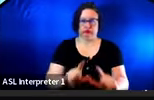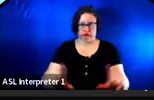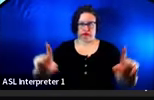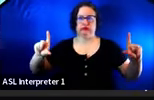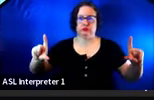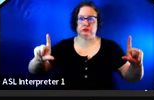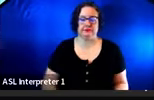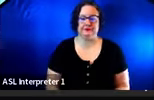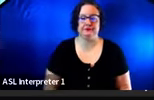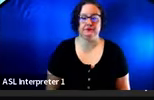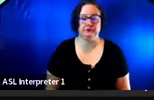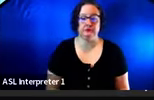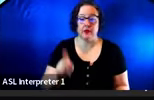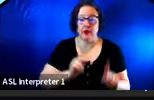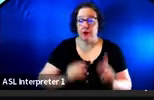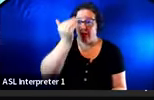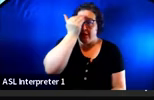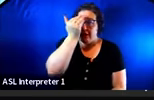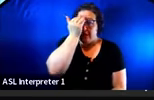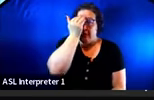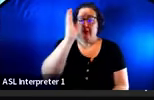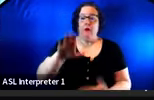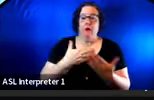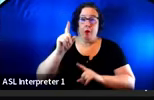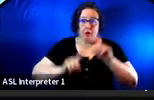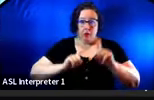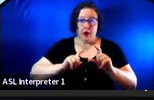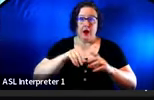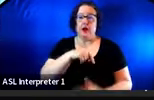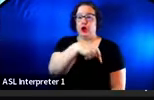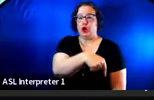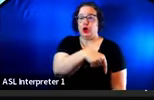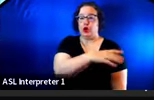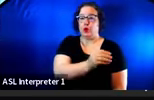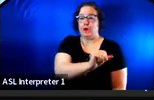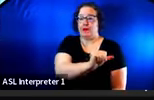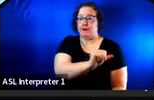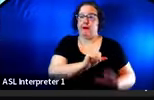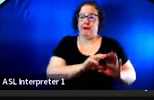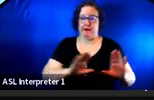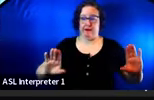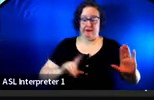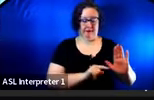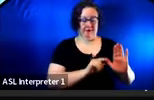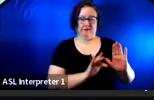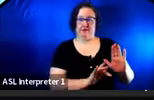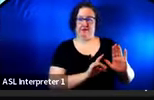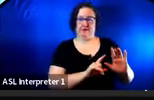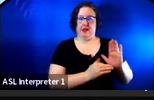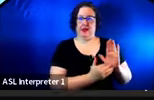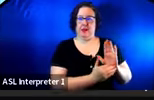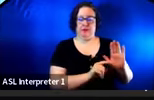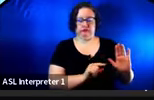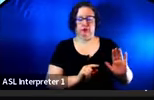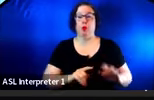Please note all questions should be entered in the Q&A located in the meeting controls at the bottom of your screen or signaled with a raised